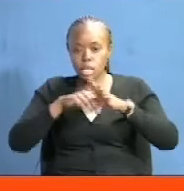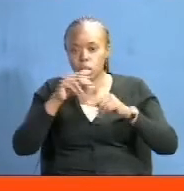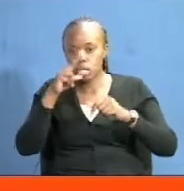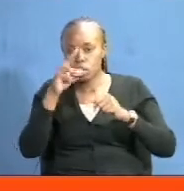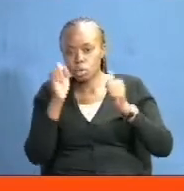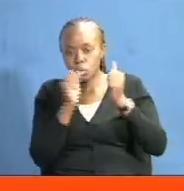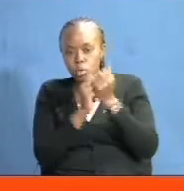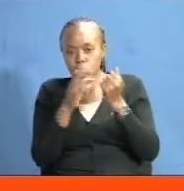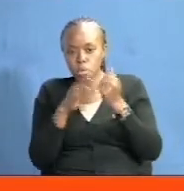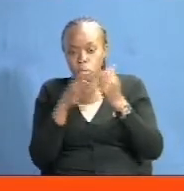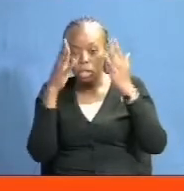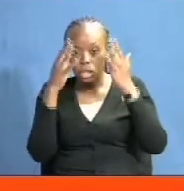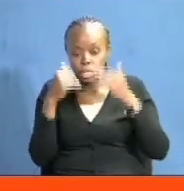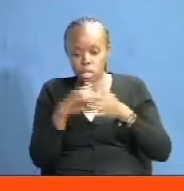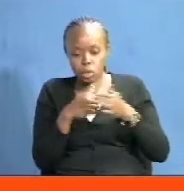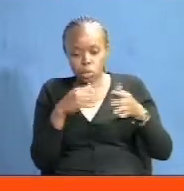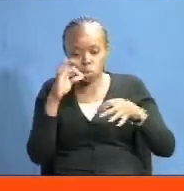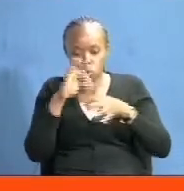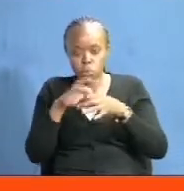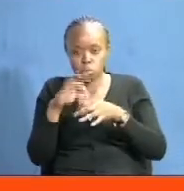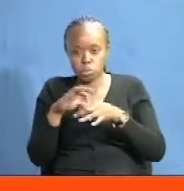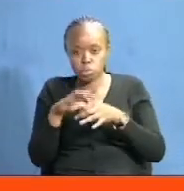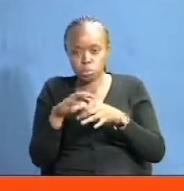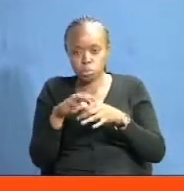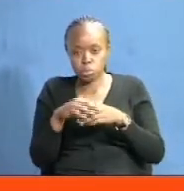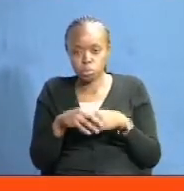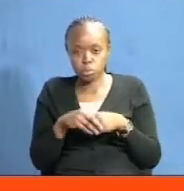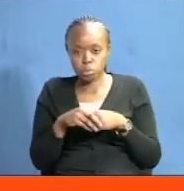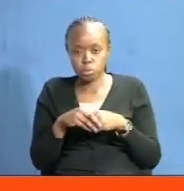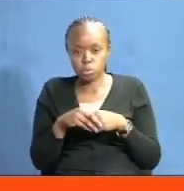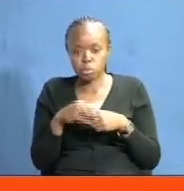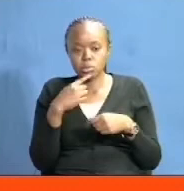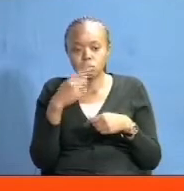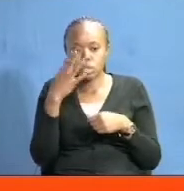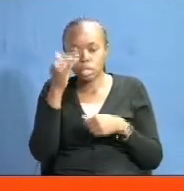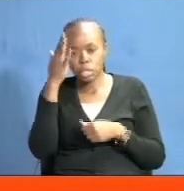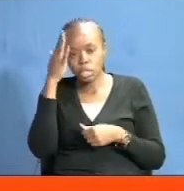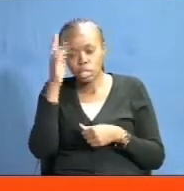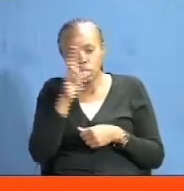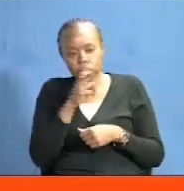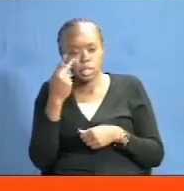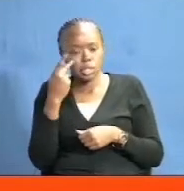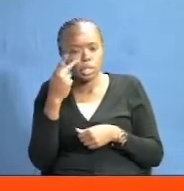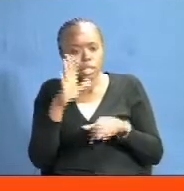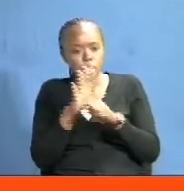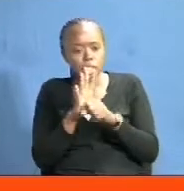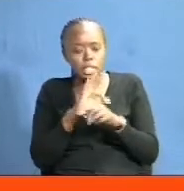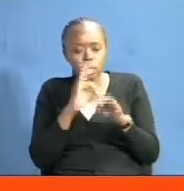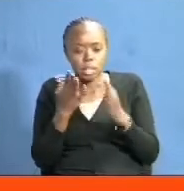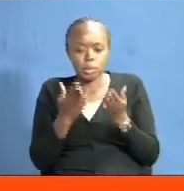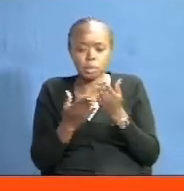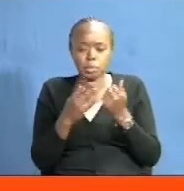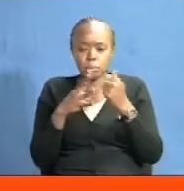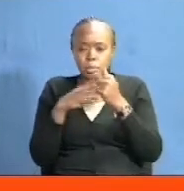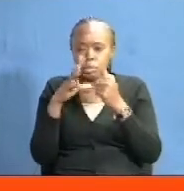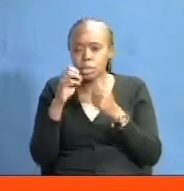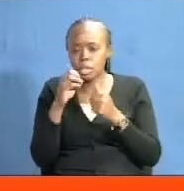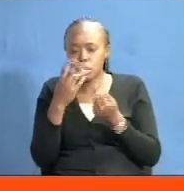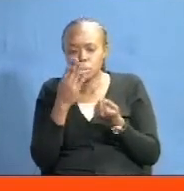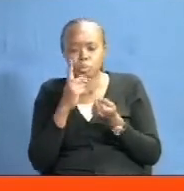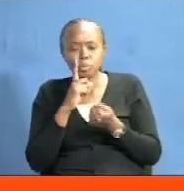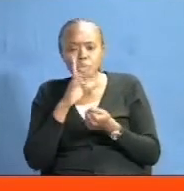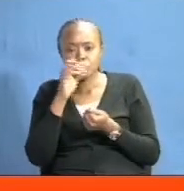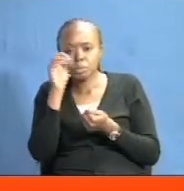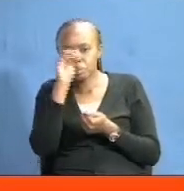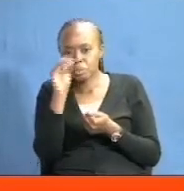years. That was after the election. So you realize a majority, if not 90%, maybe 100% of